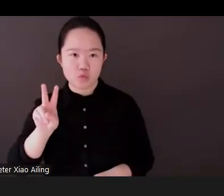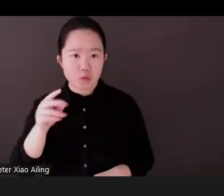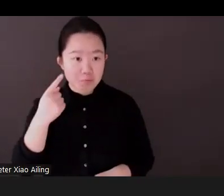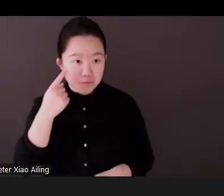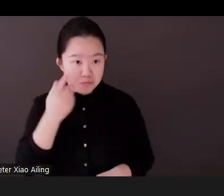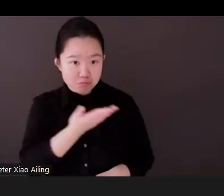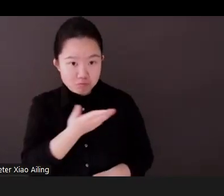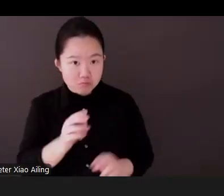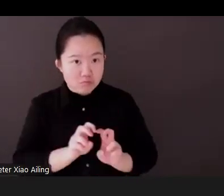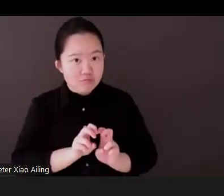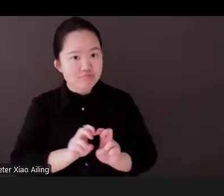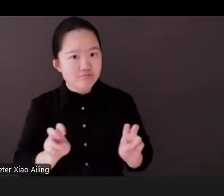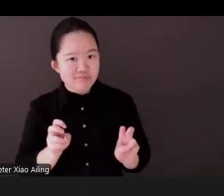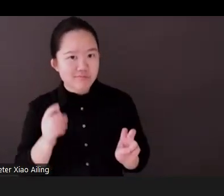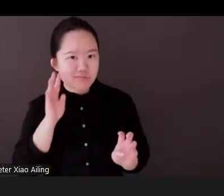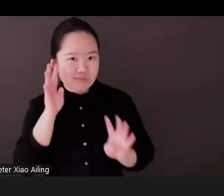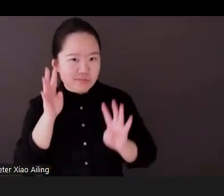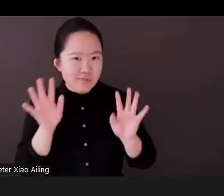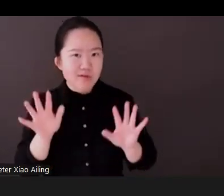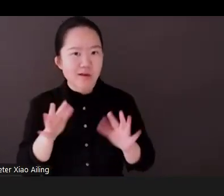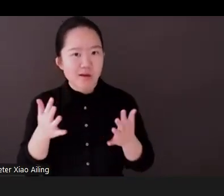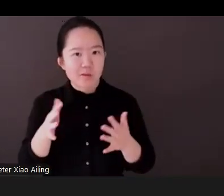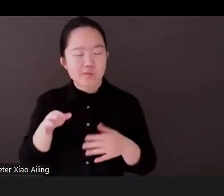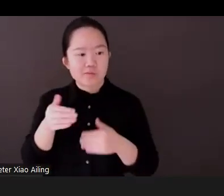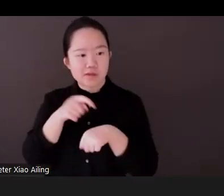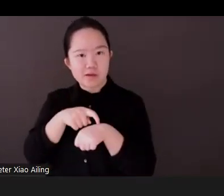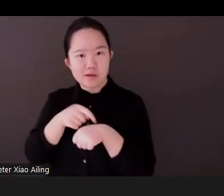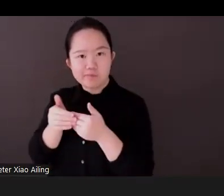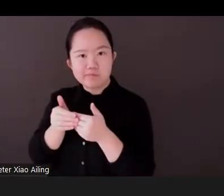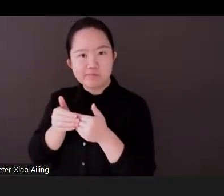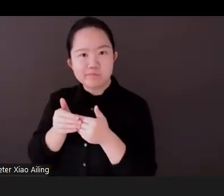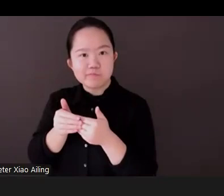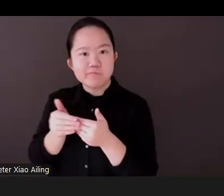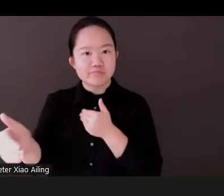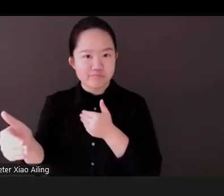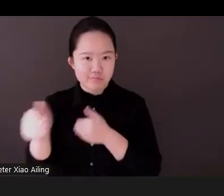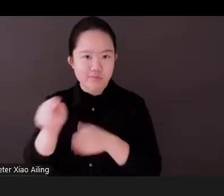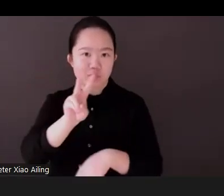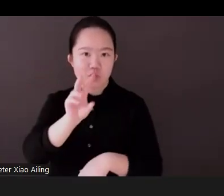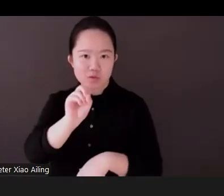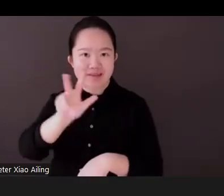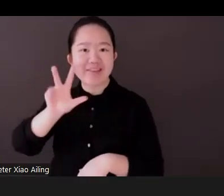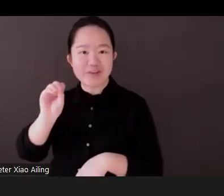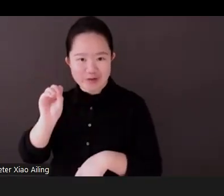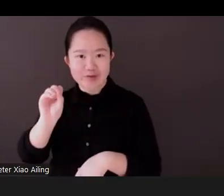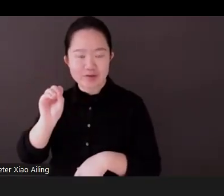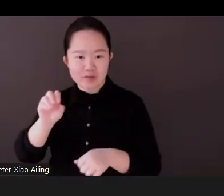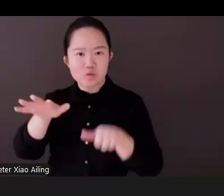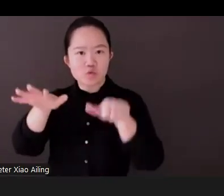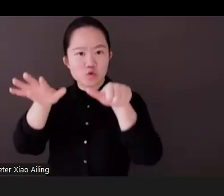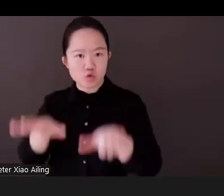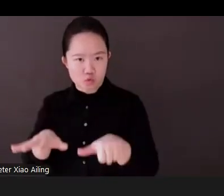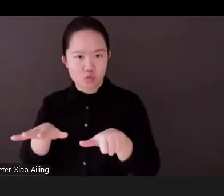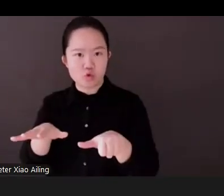the article, but kind of the grace period here. One interpretation is that only those parts of services that use